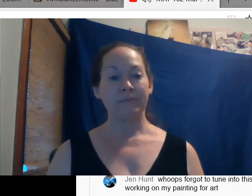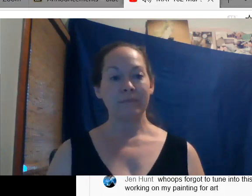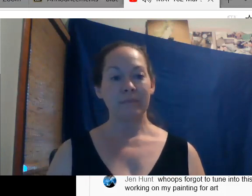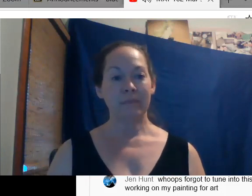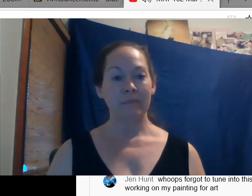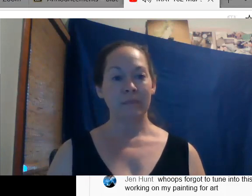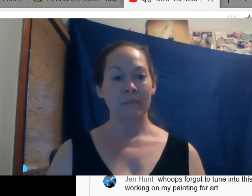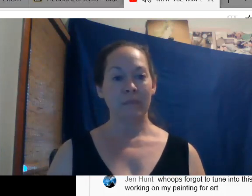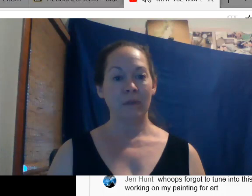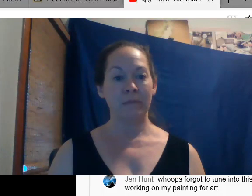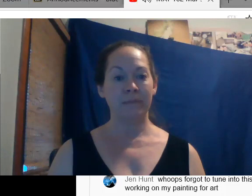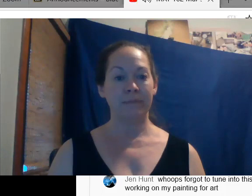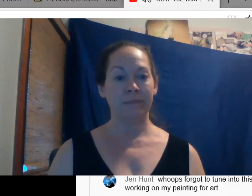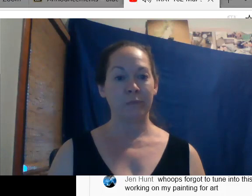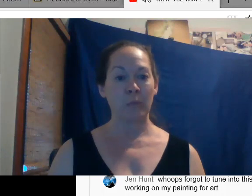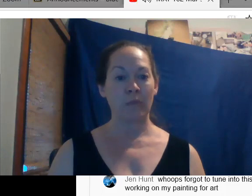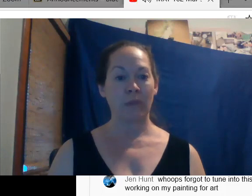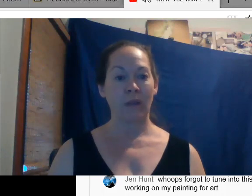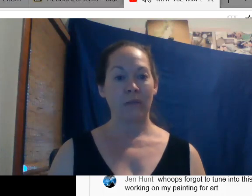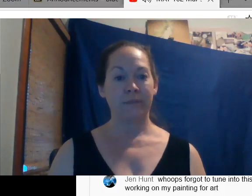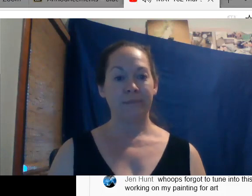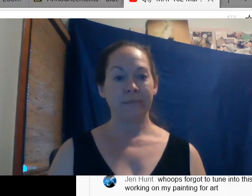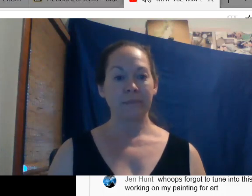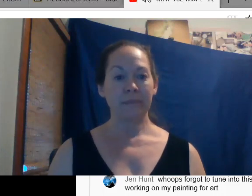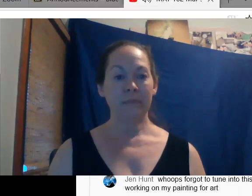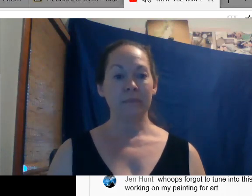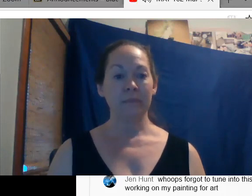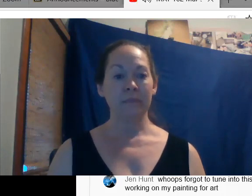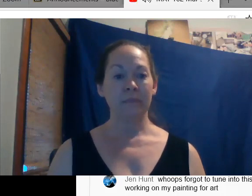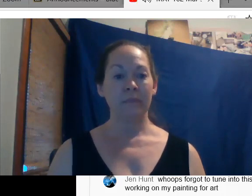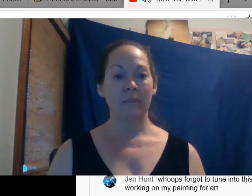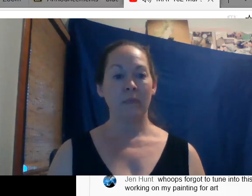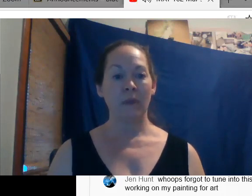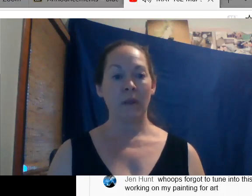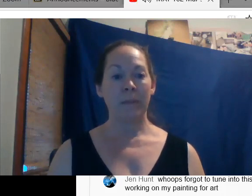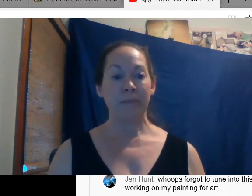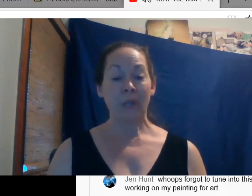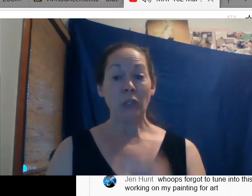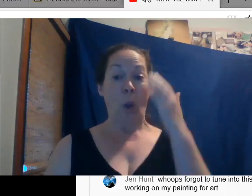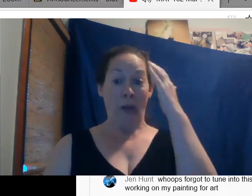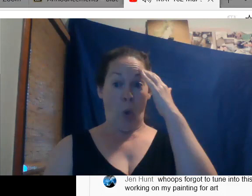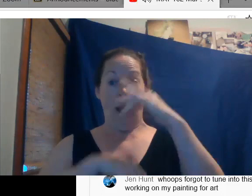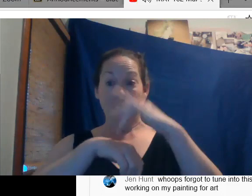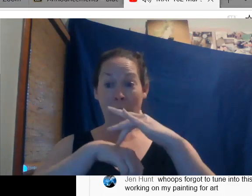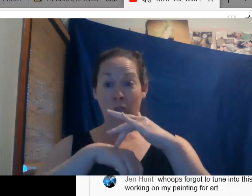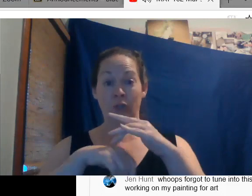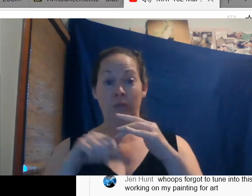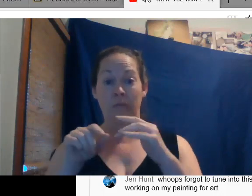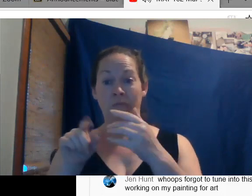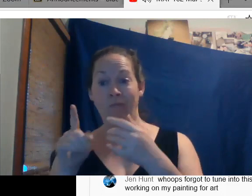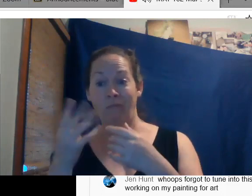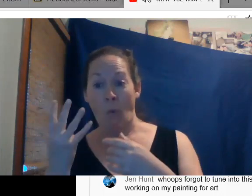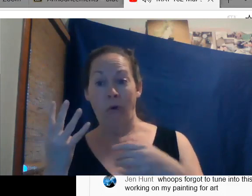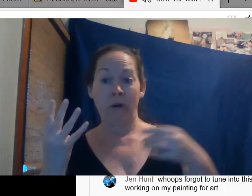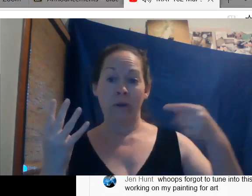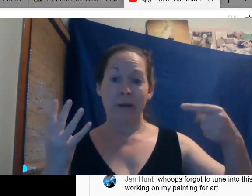I don't know the rest of the shape of my polynomial or my quadratic right now, but I know I cross at -2 and